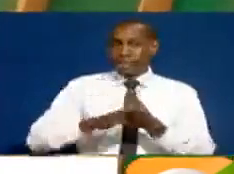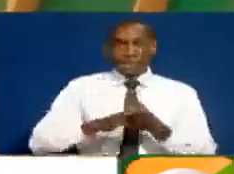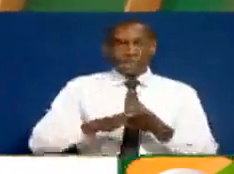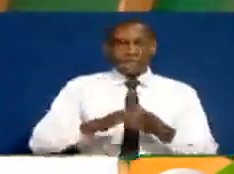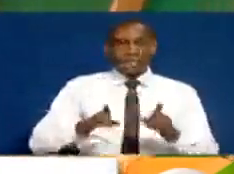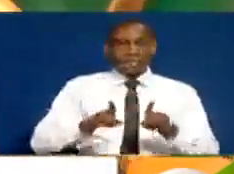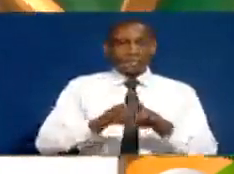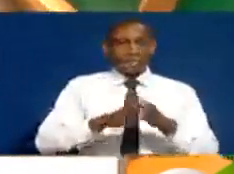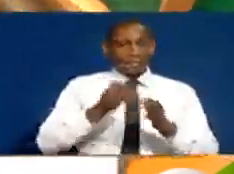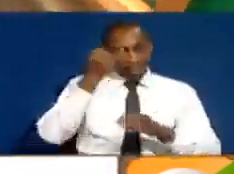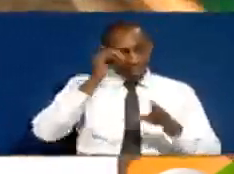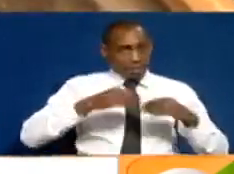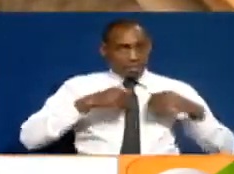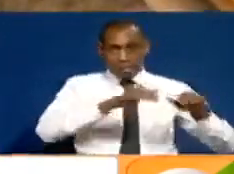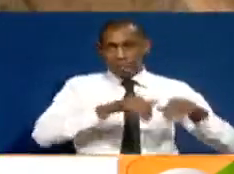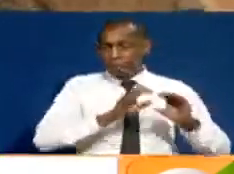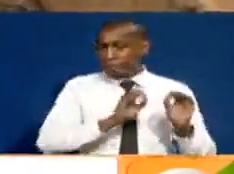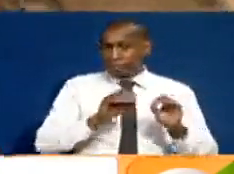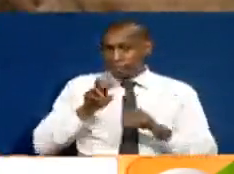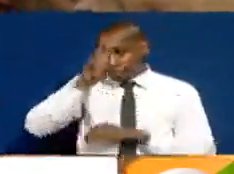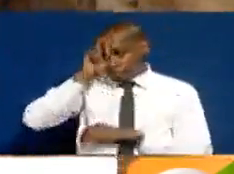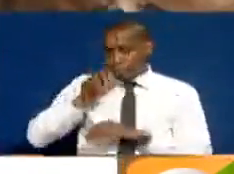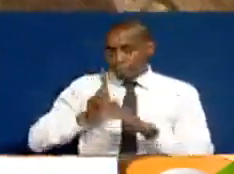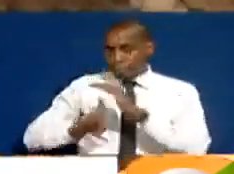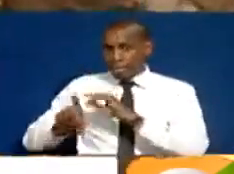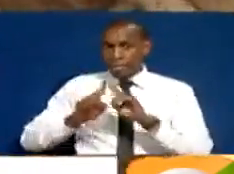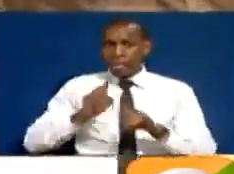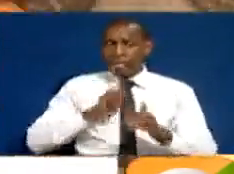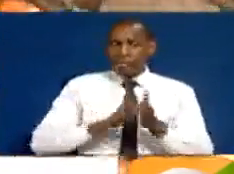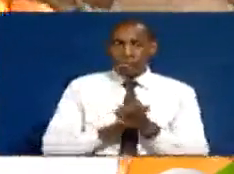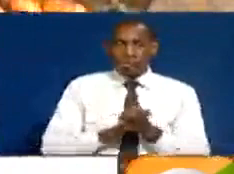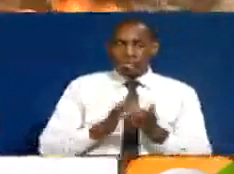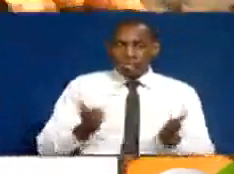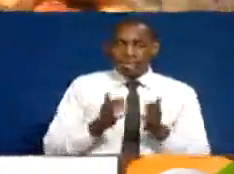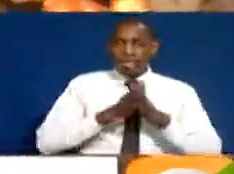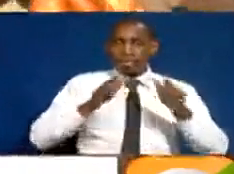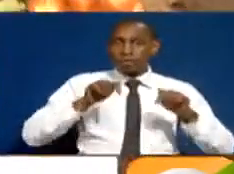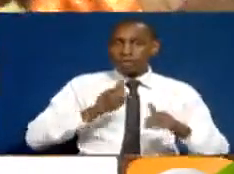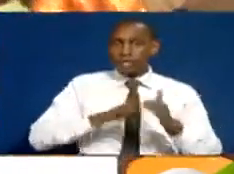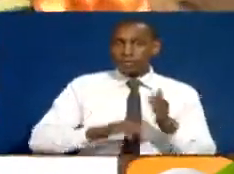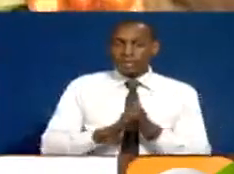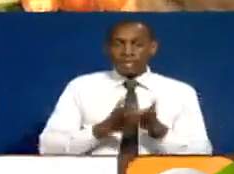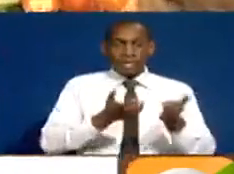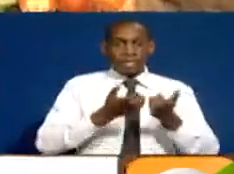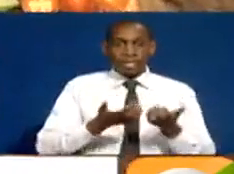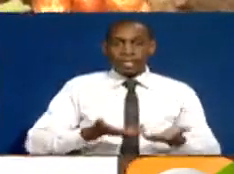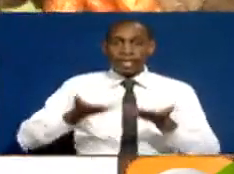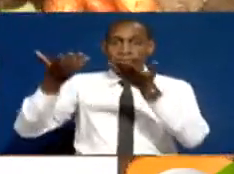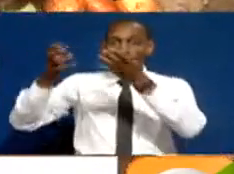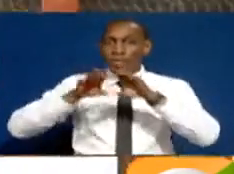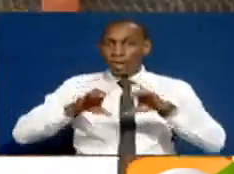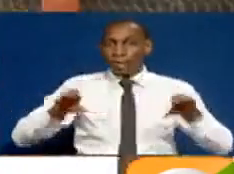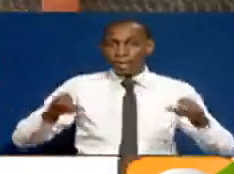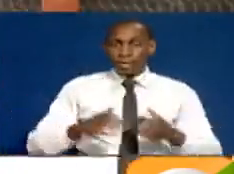these slimy creatures in one's yard. But Wangoi says our biggest motivation today is the demand from our export